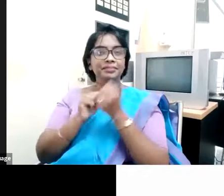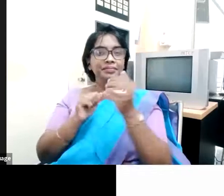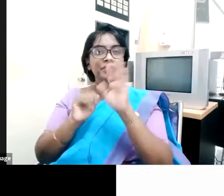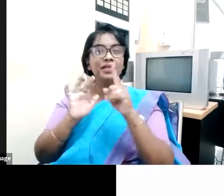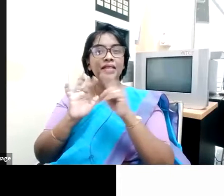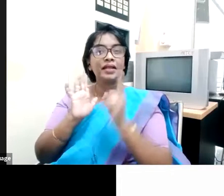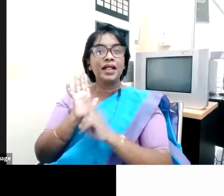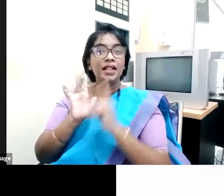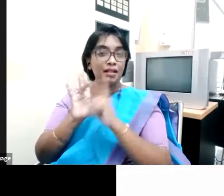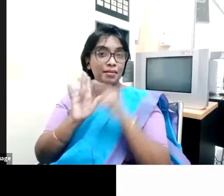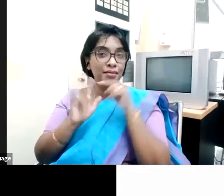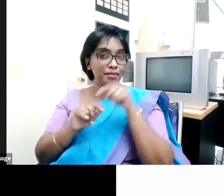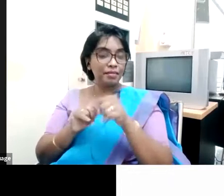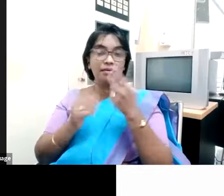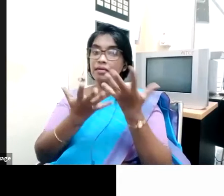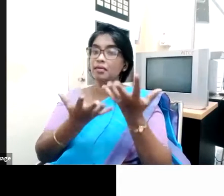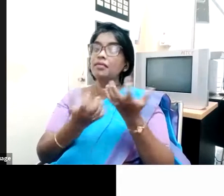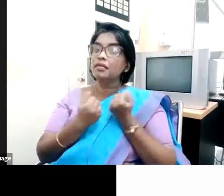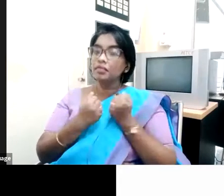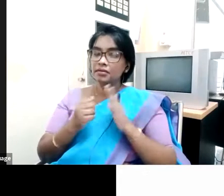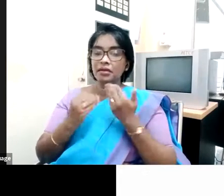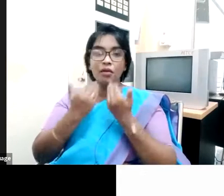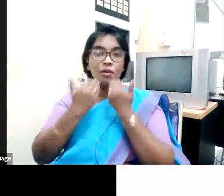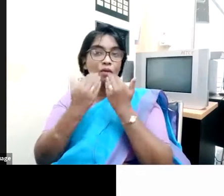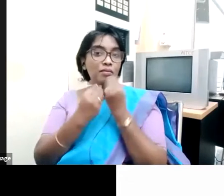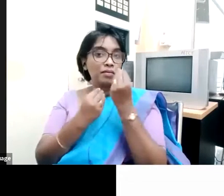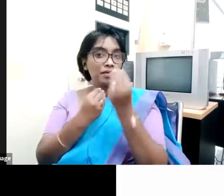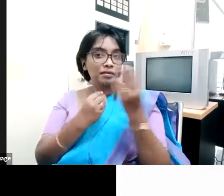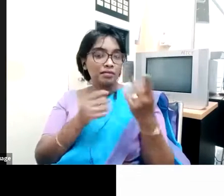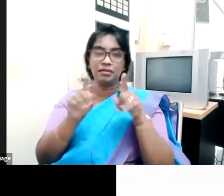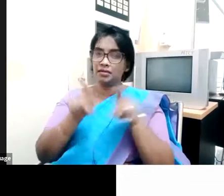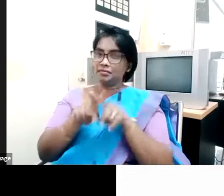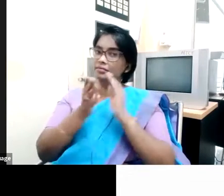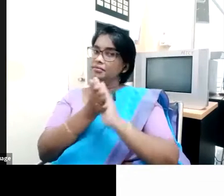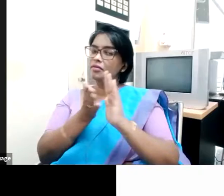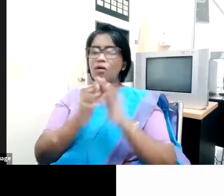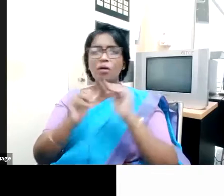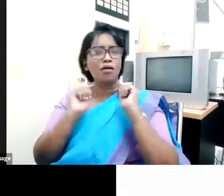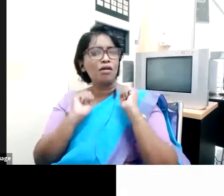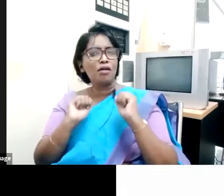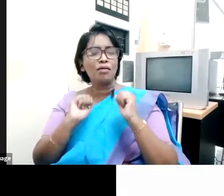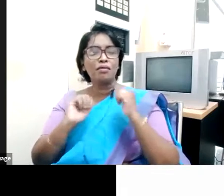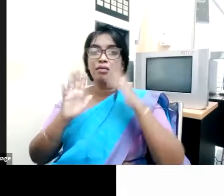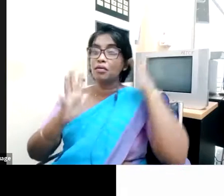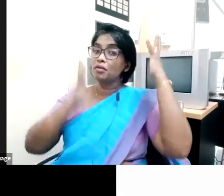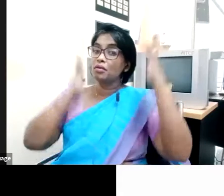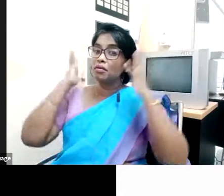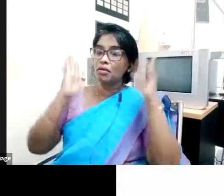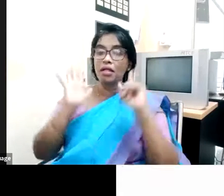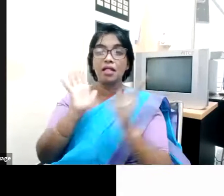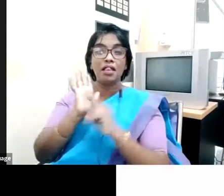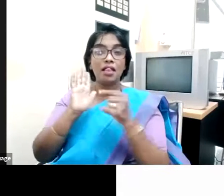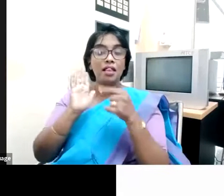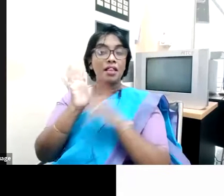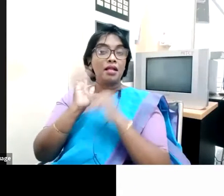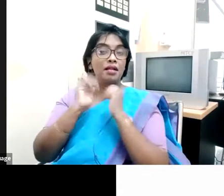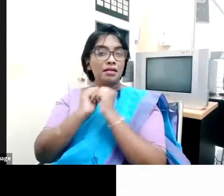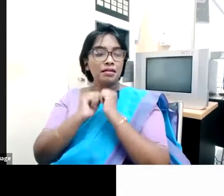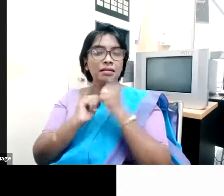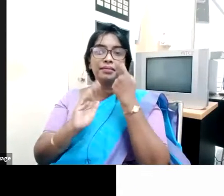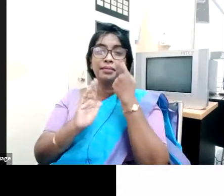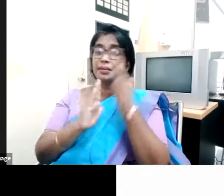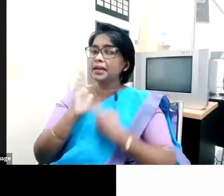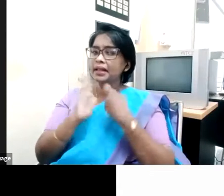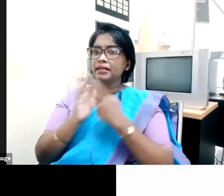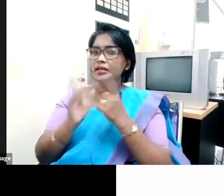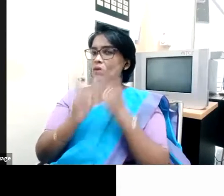how to better align business operations with international labor standards and build good industrial relations. One area